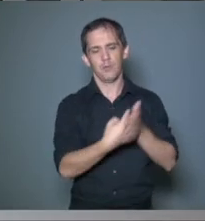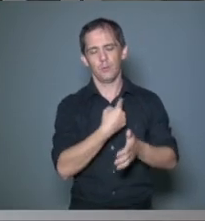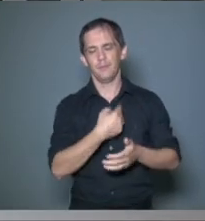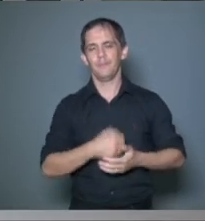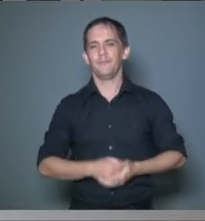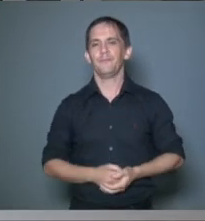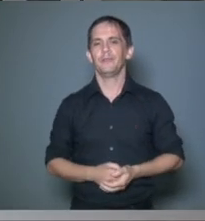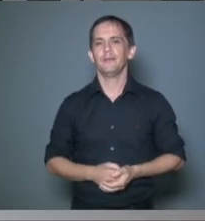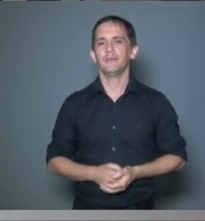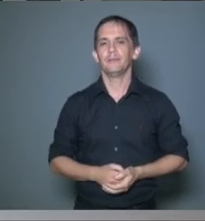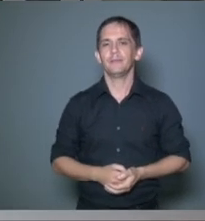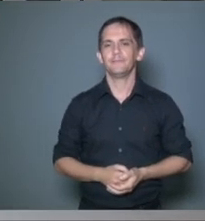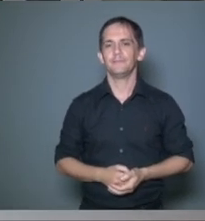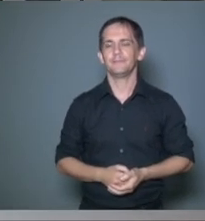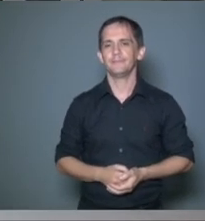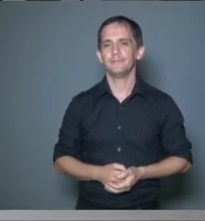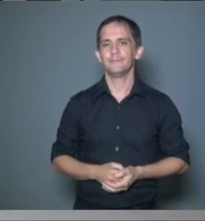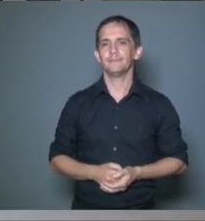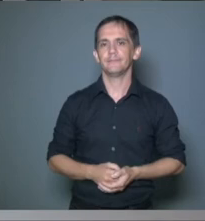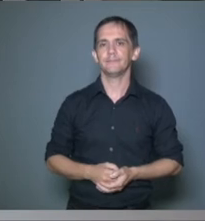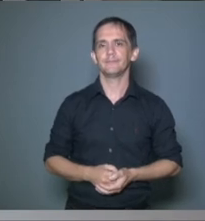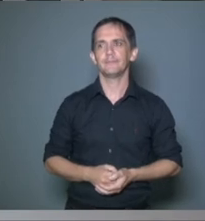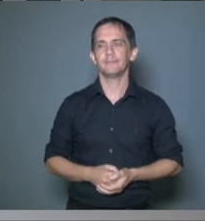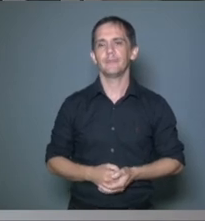questions. Our expansion